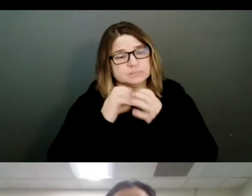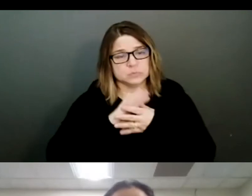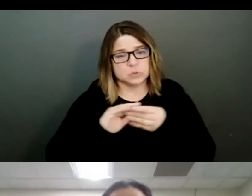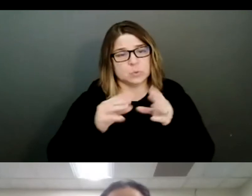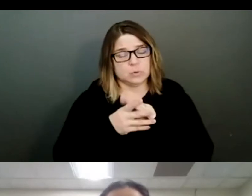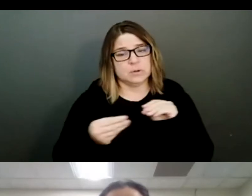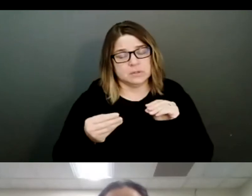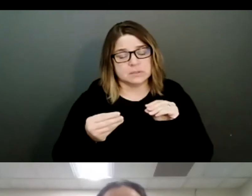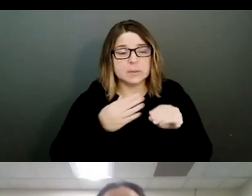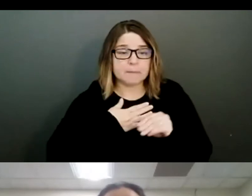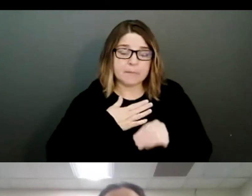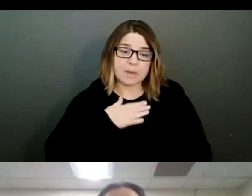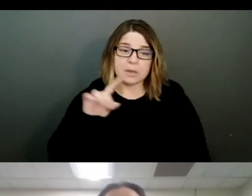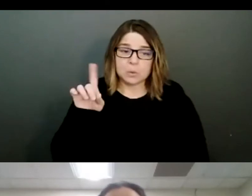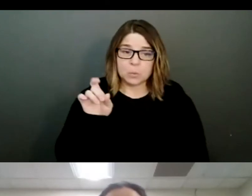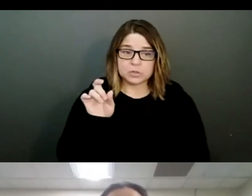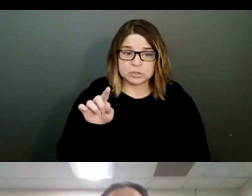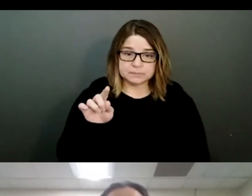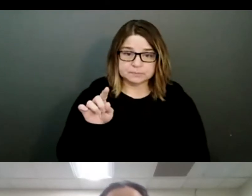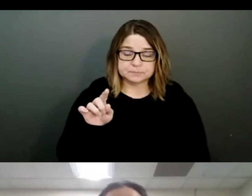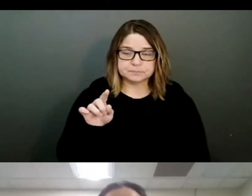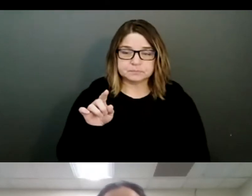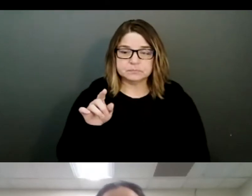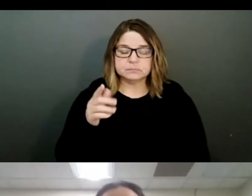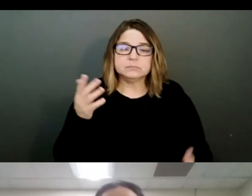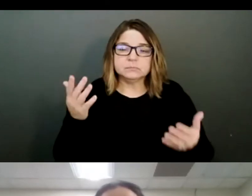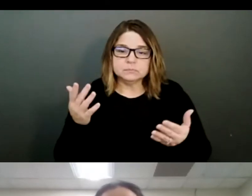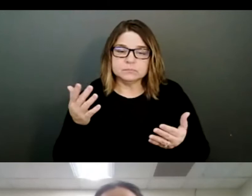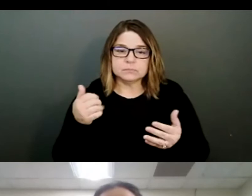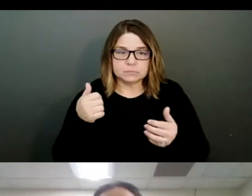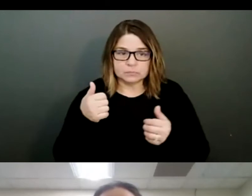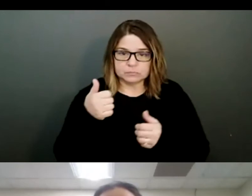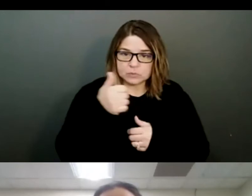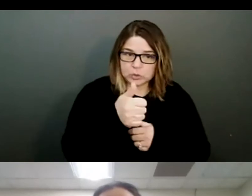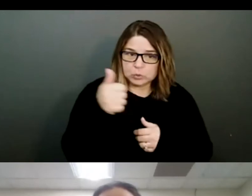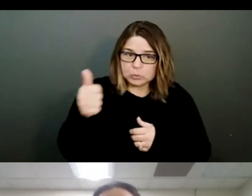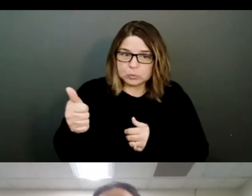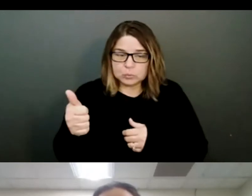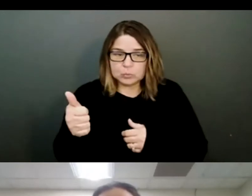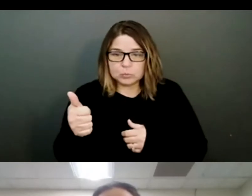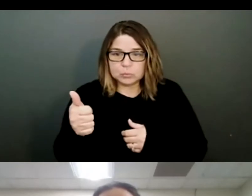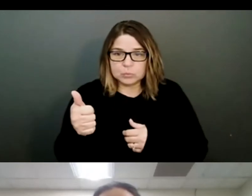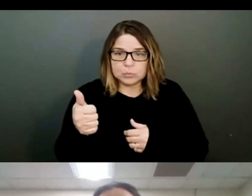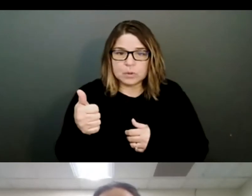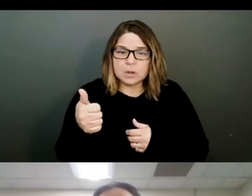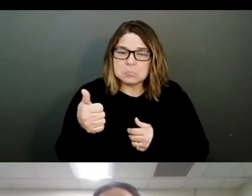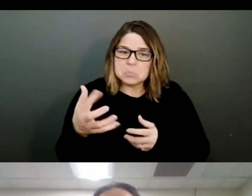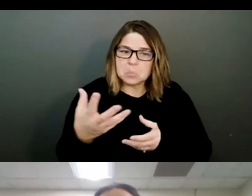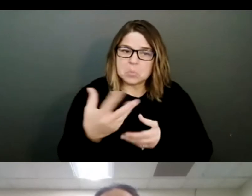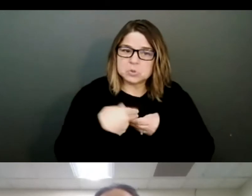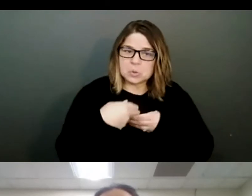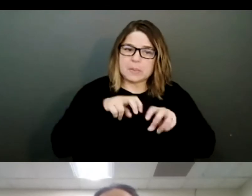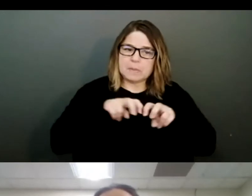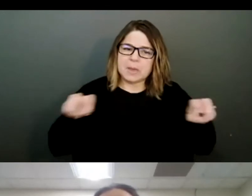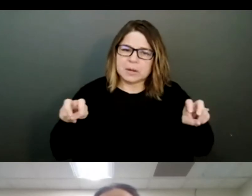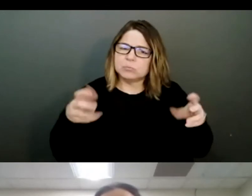And so my question is around what inspired you personally to be part of this panel. You